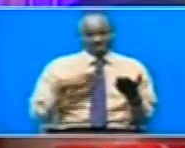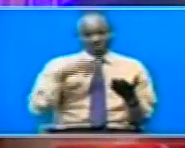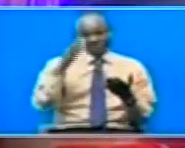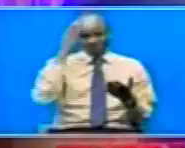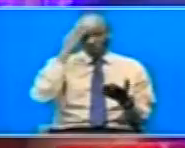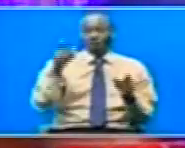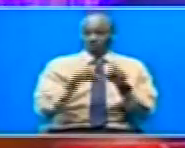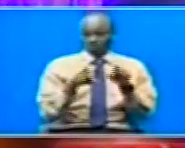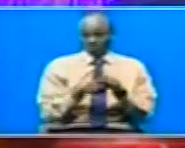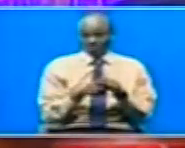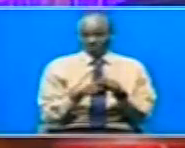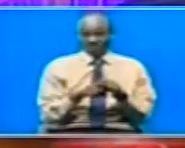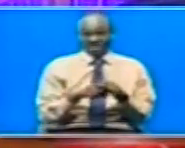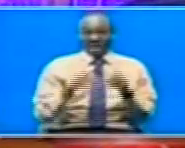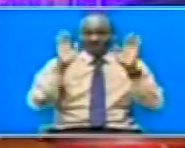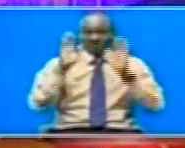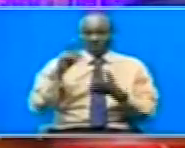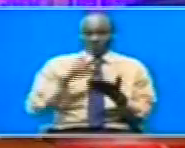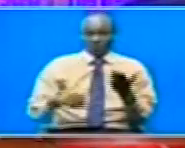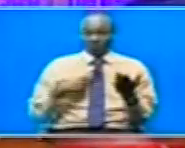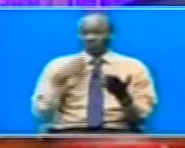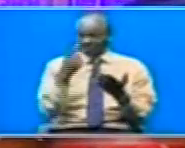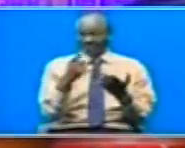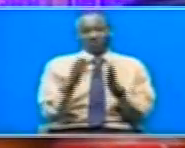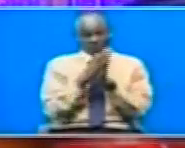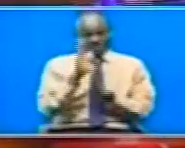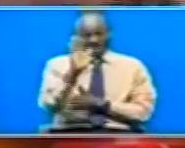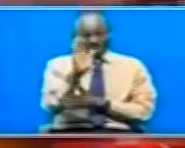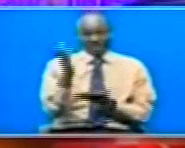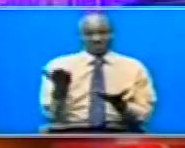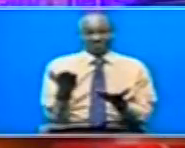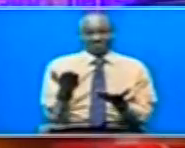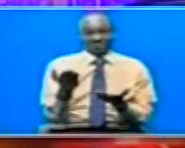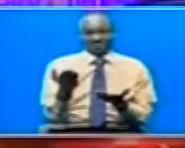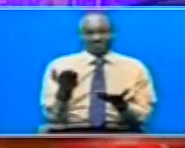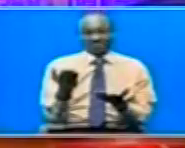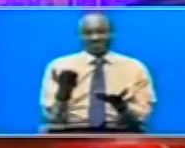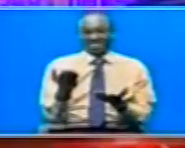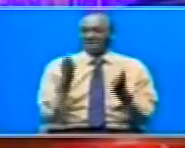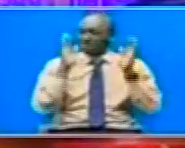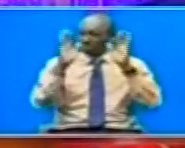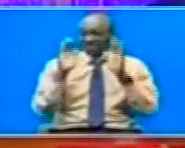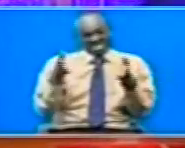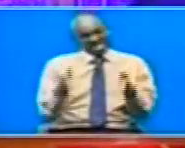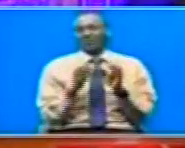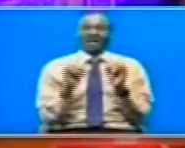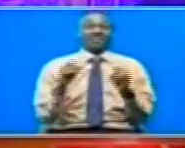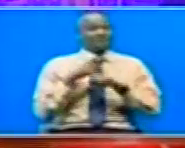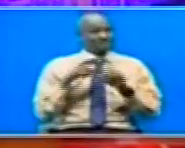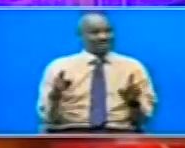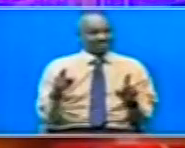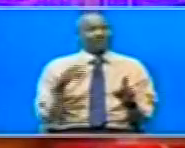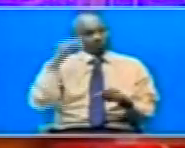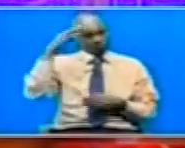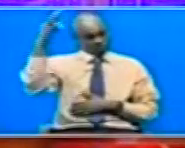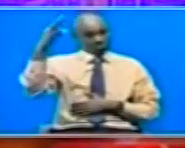know also, you know, the importance of actually saying your own story. Oh, yes, that's important. And it's not important for now, but for the future.